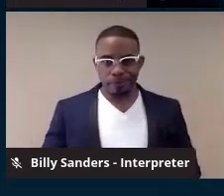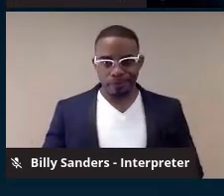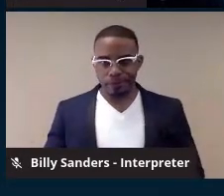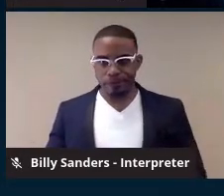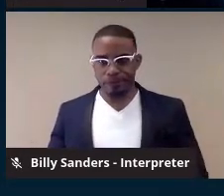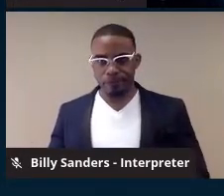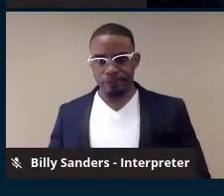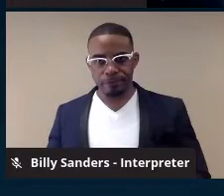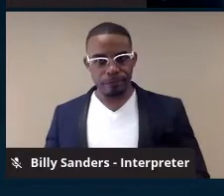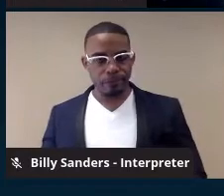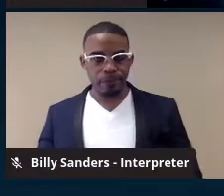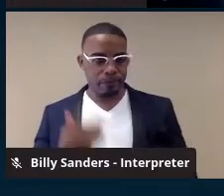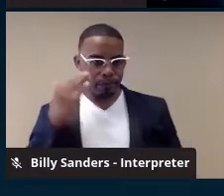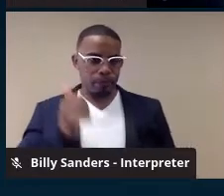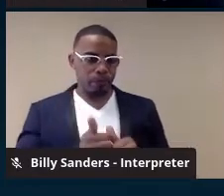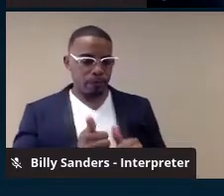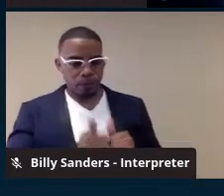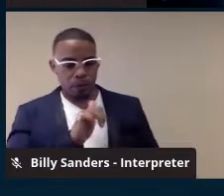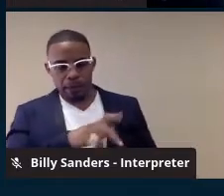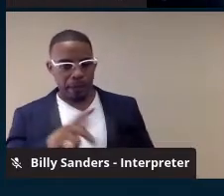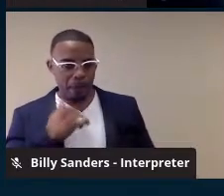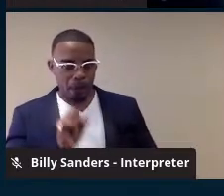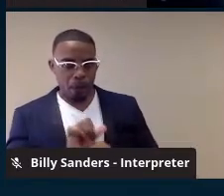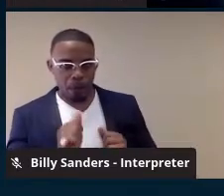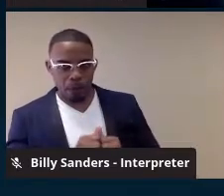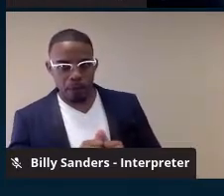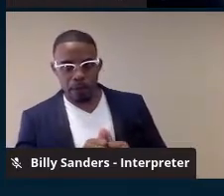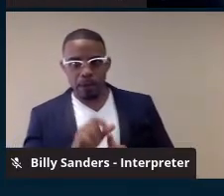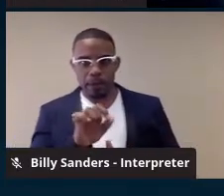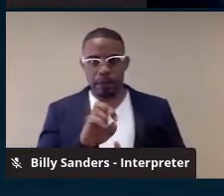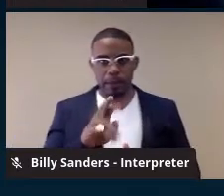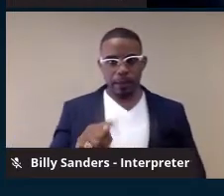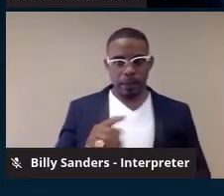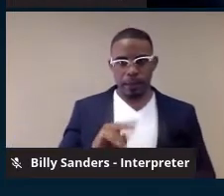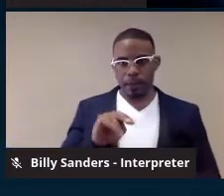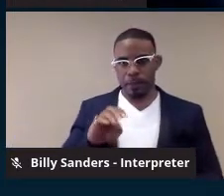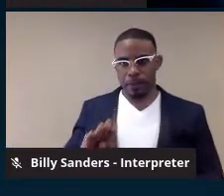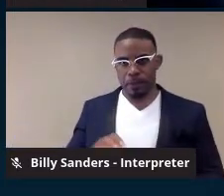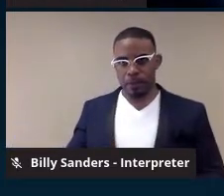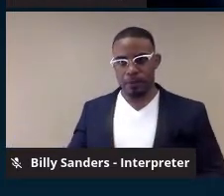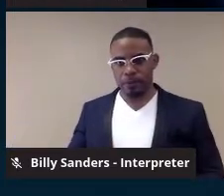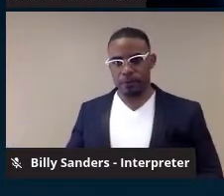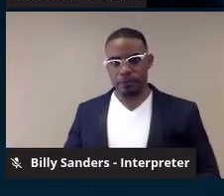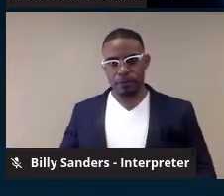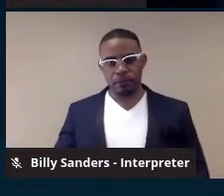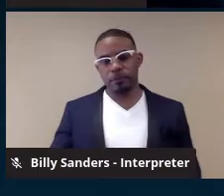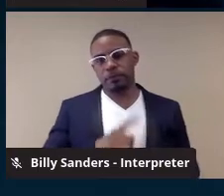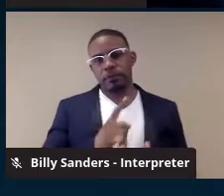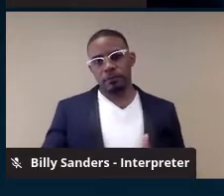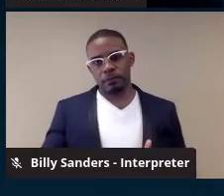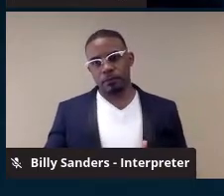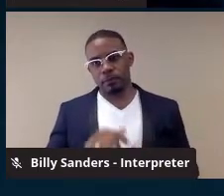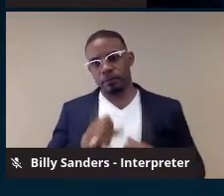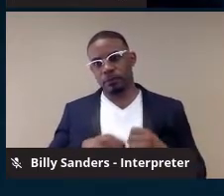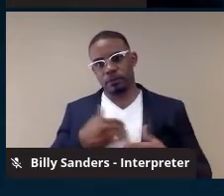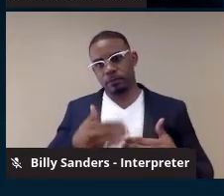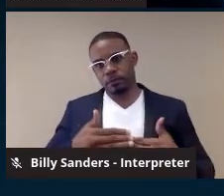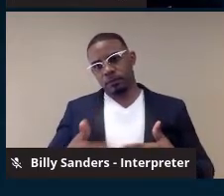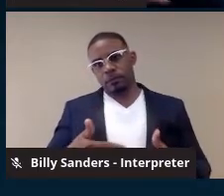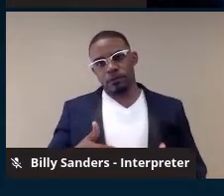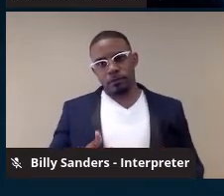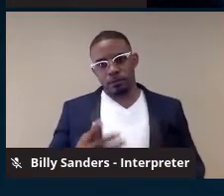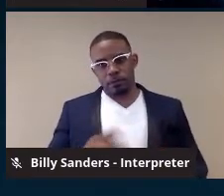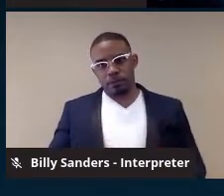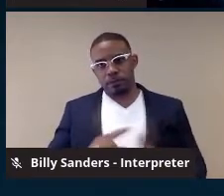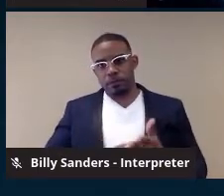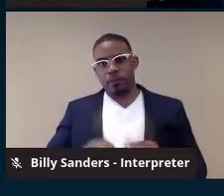of the applications I was working with were .NET MVC. And then as the years went on, I found that more and more, so I